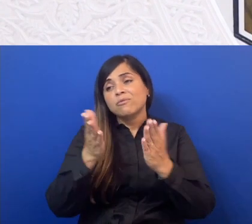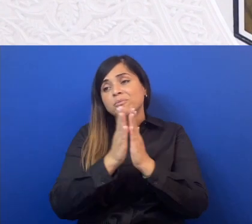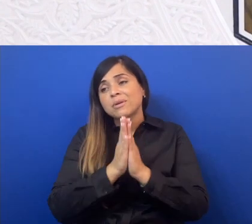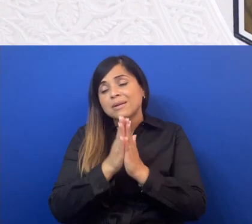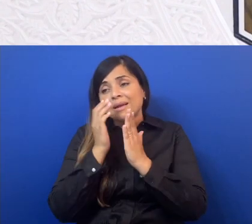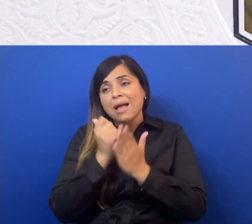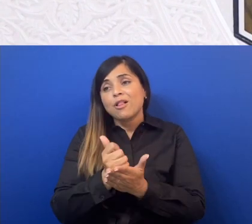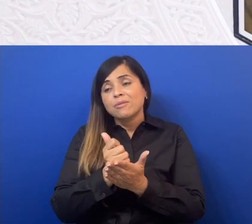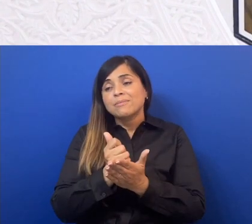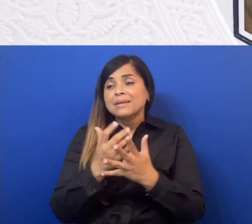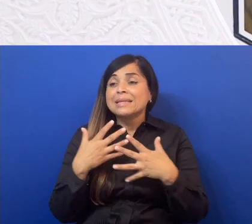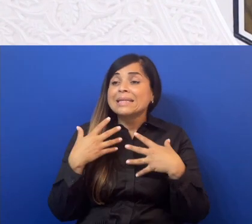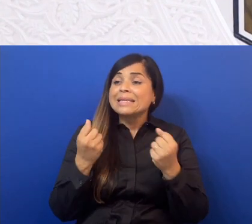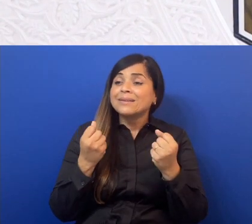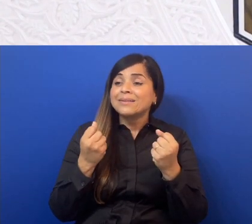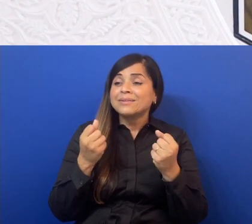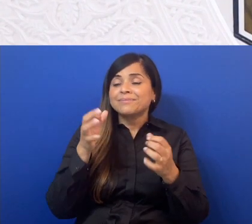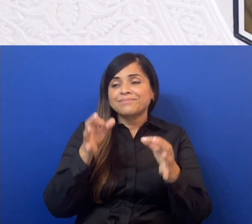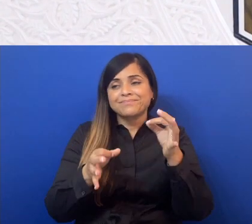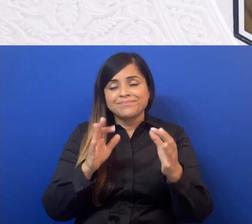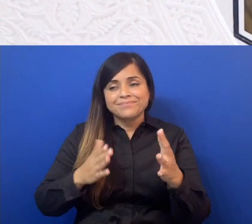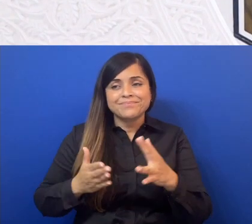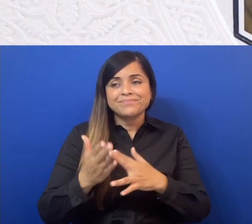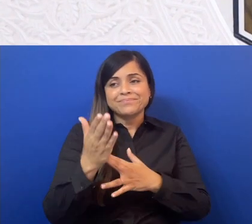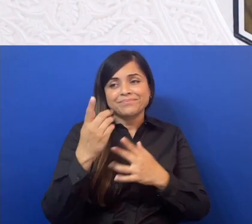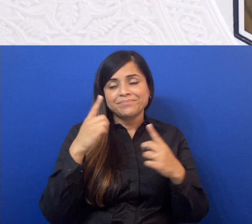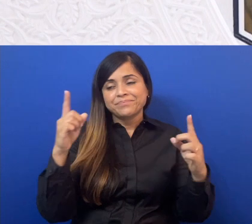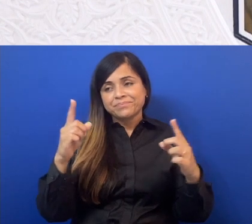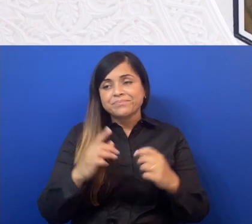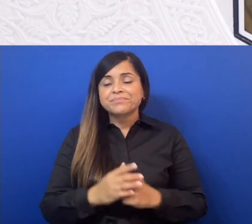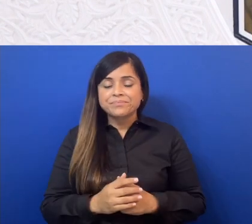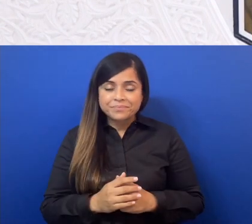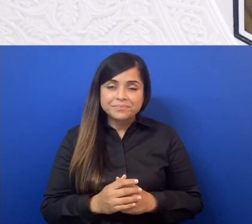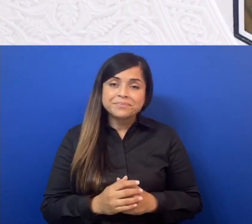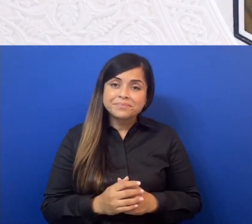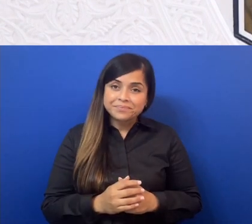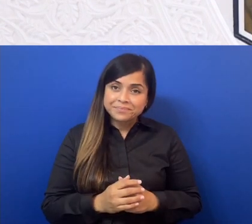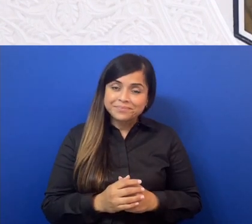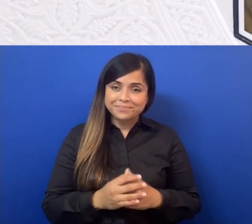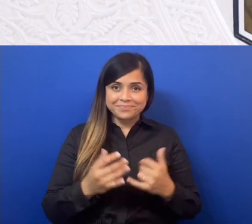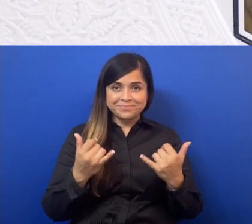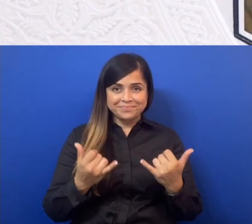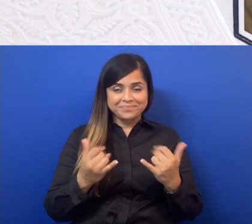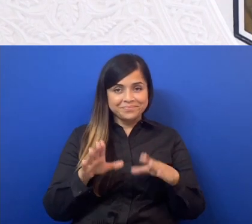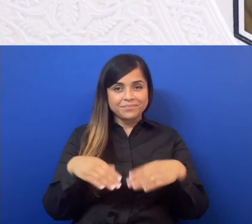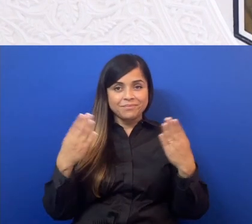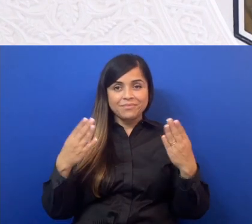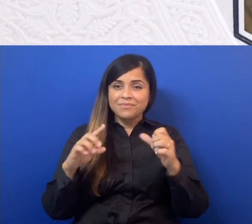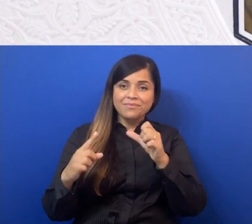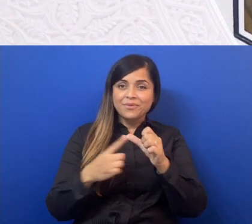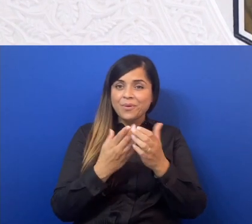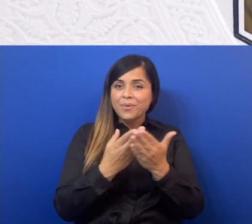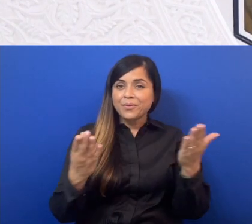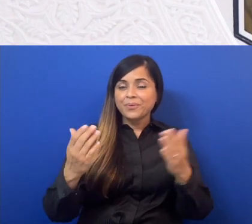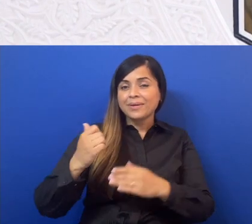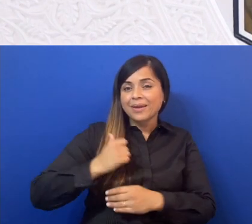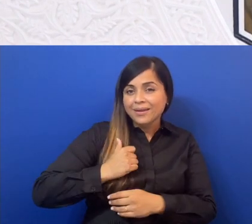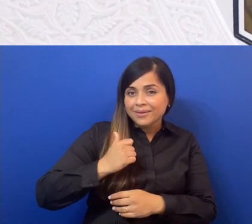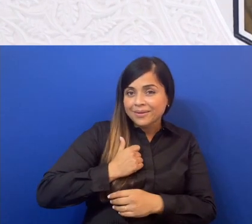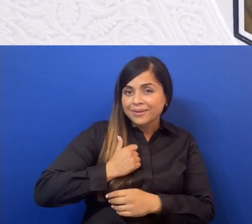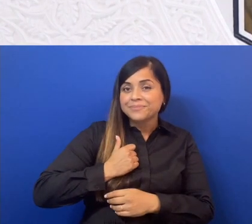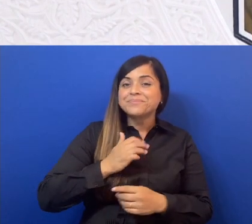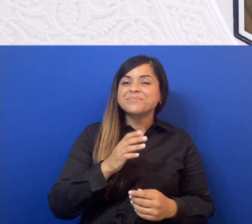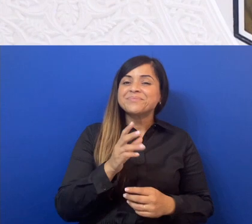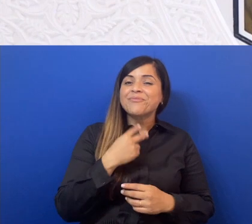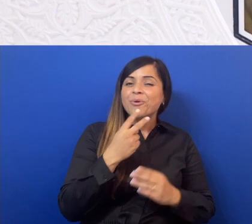prayers for healing on the long road to reconciliation and justice. We begin today's proceedings with the singing of